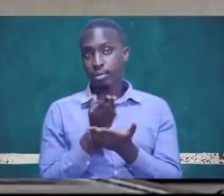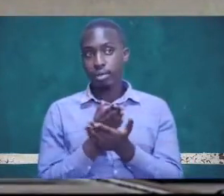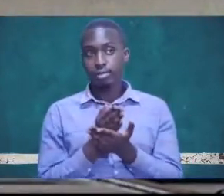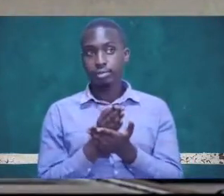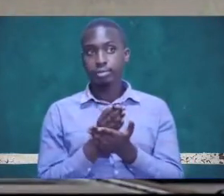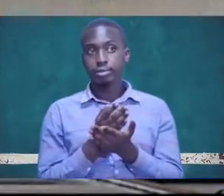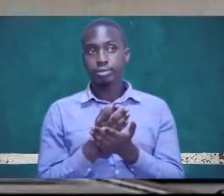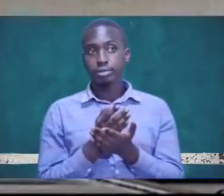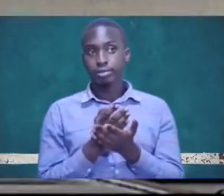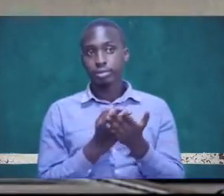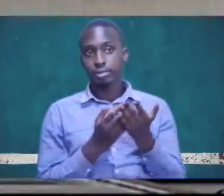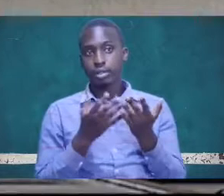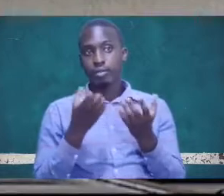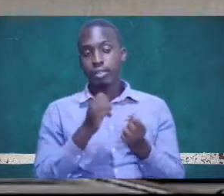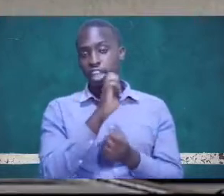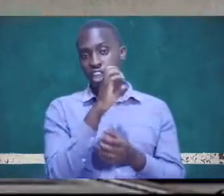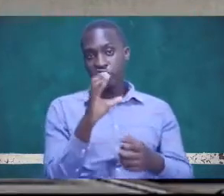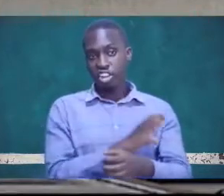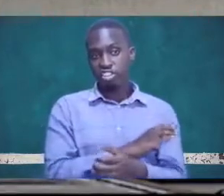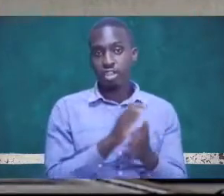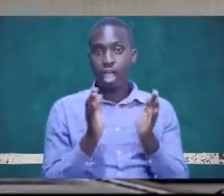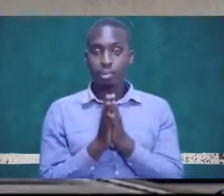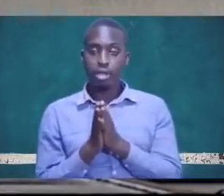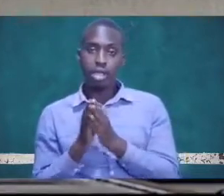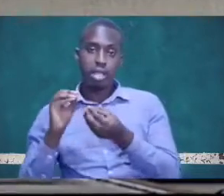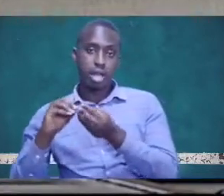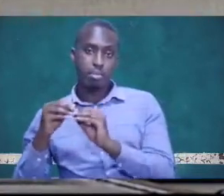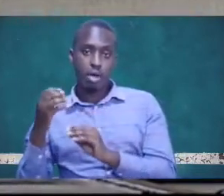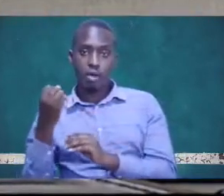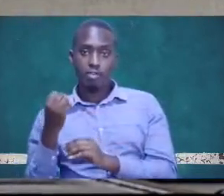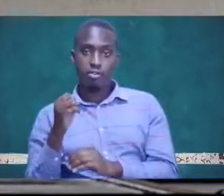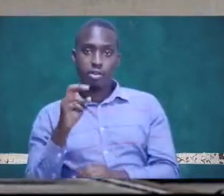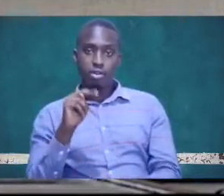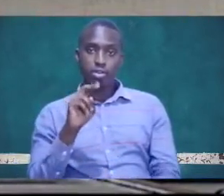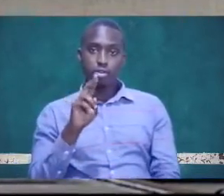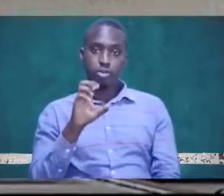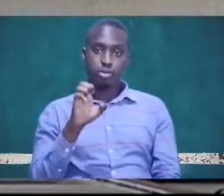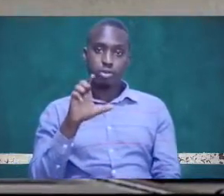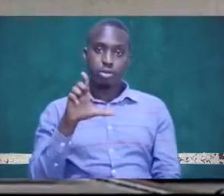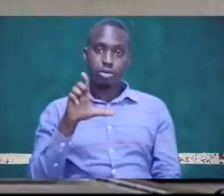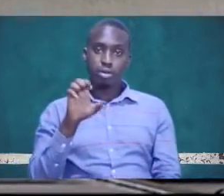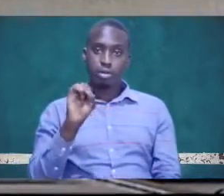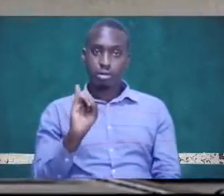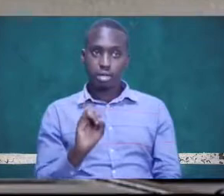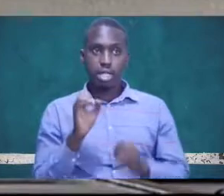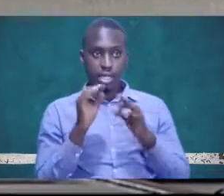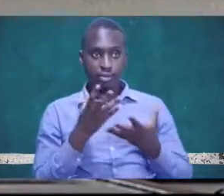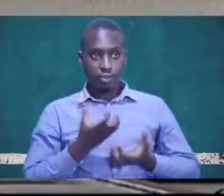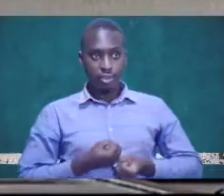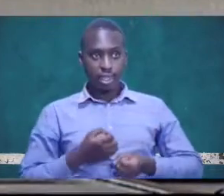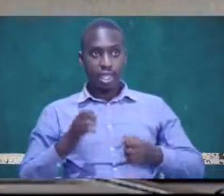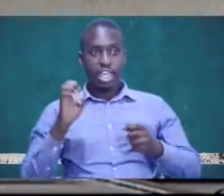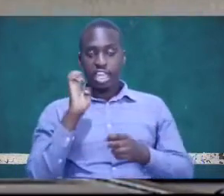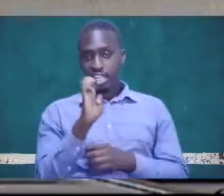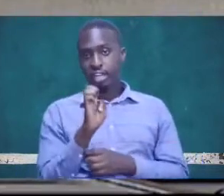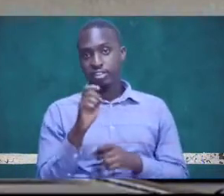per nucleon here, so, and then this is the number of nucleon. So this time, if you have the energy as